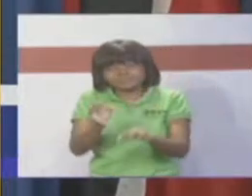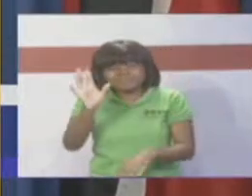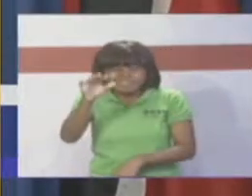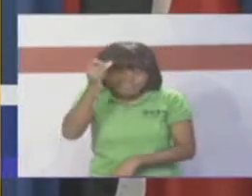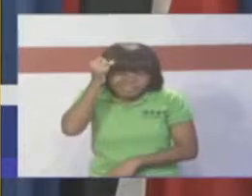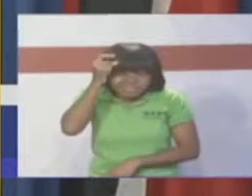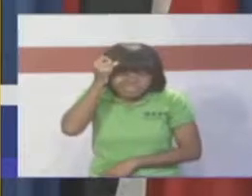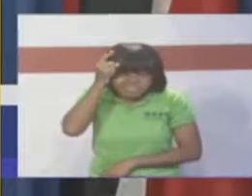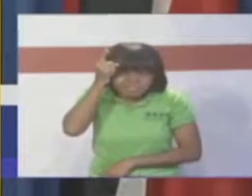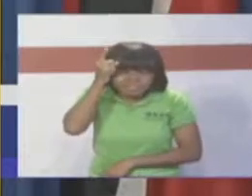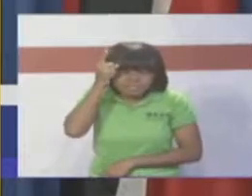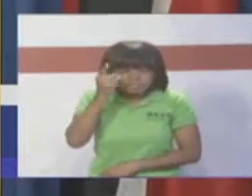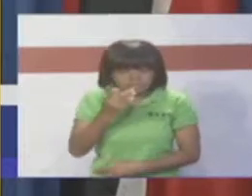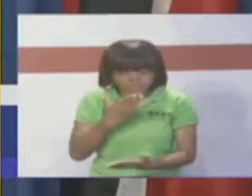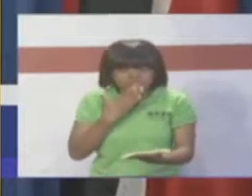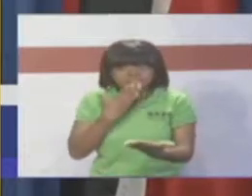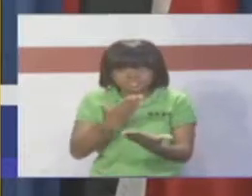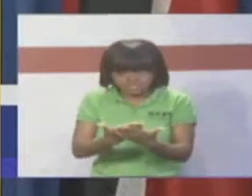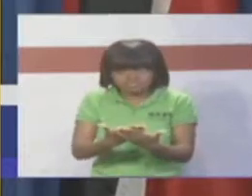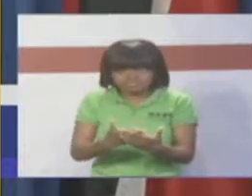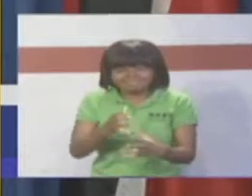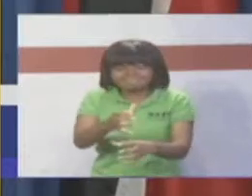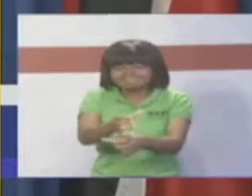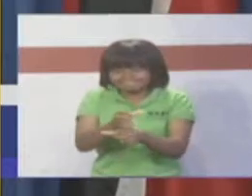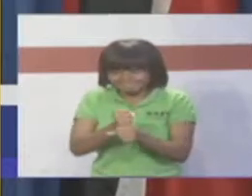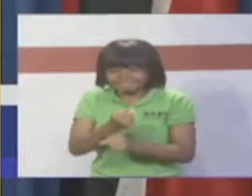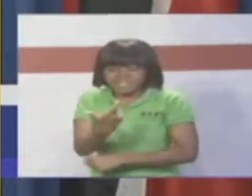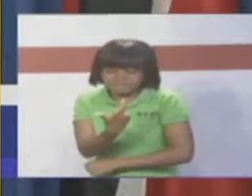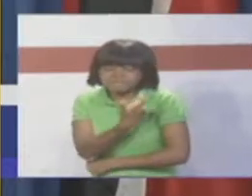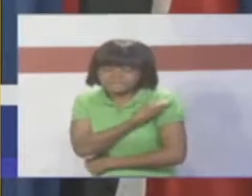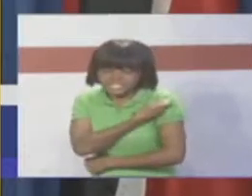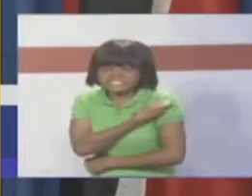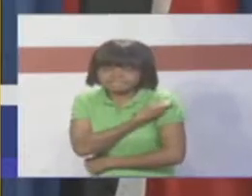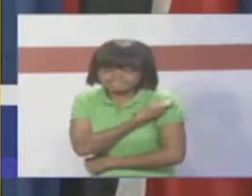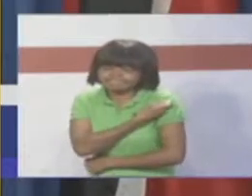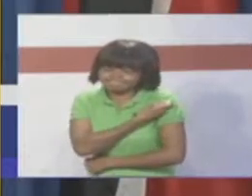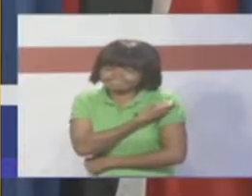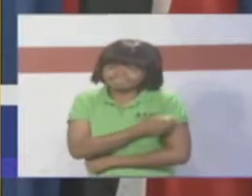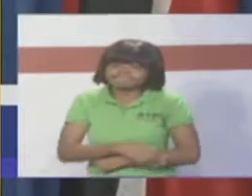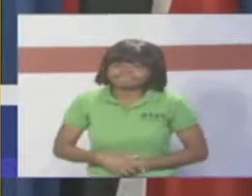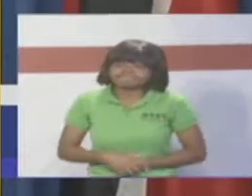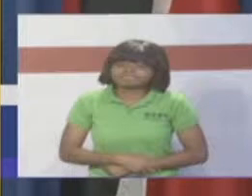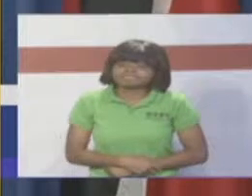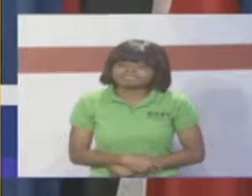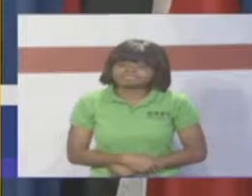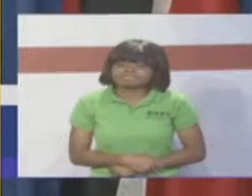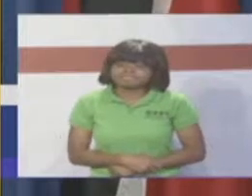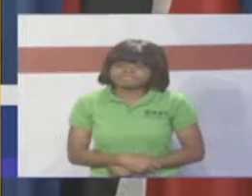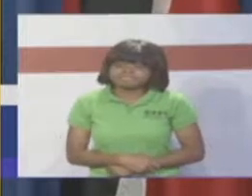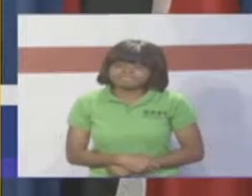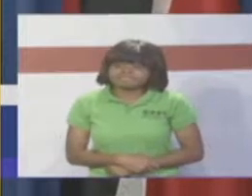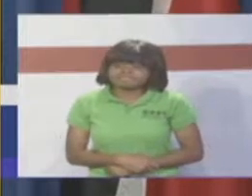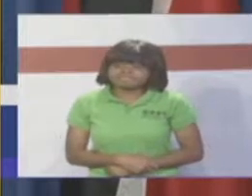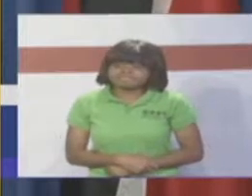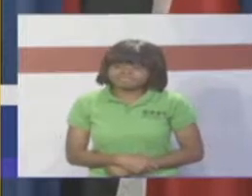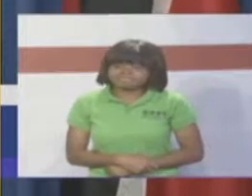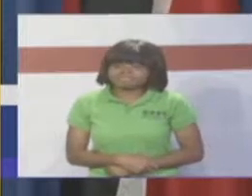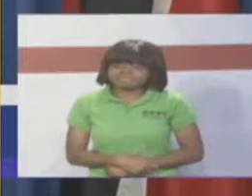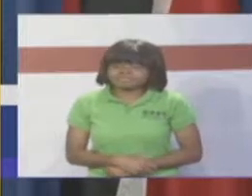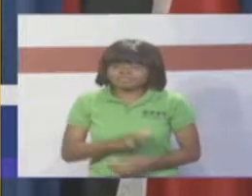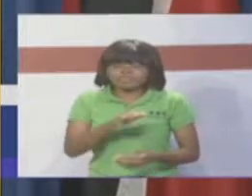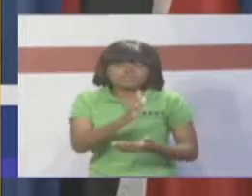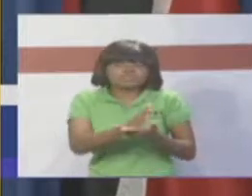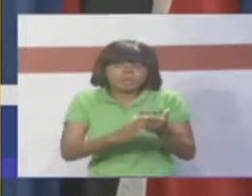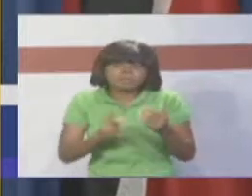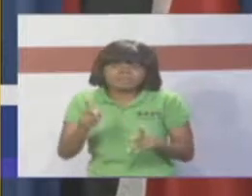I've seen it being said to by some people, my body, my choice. You're missing